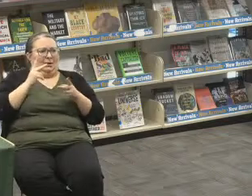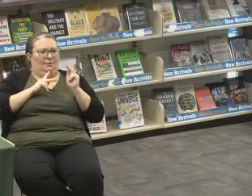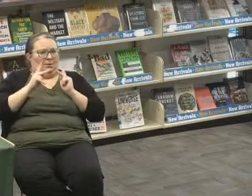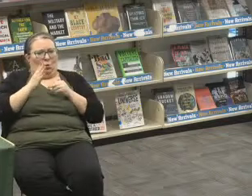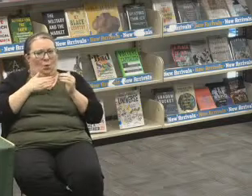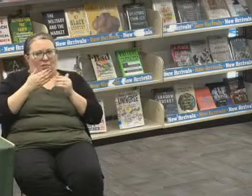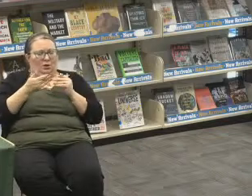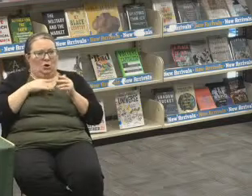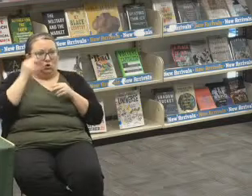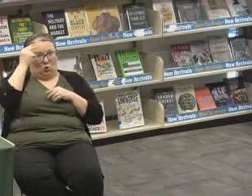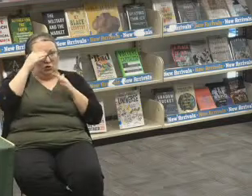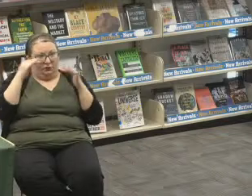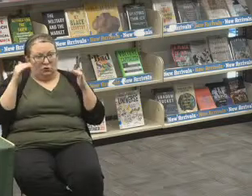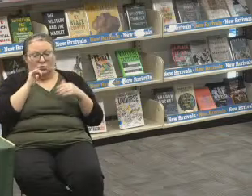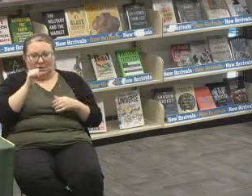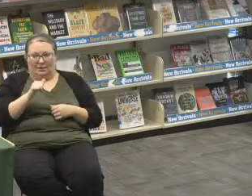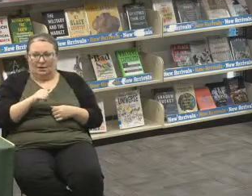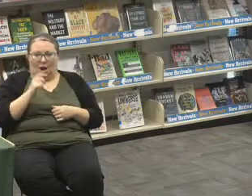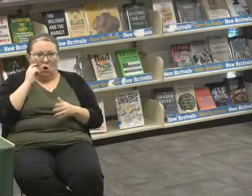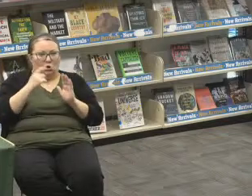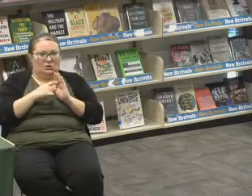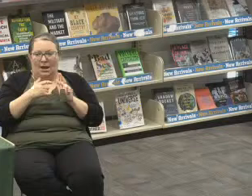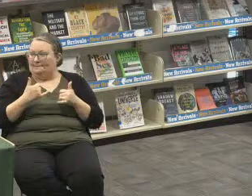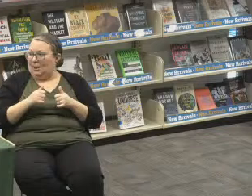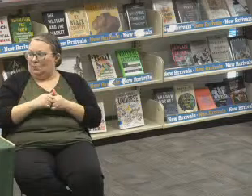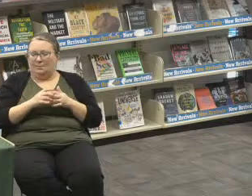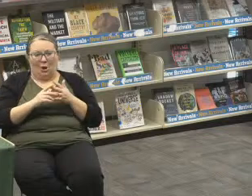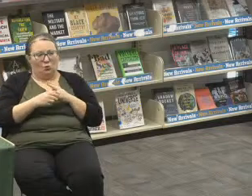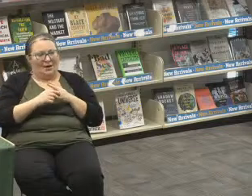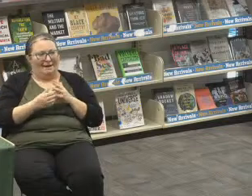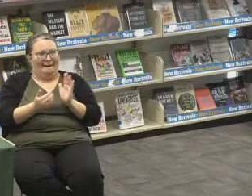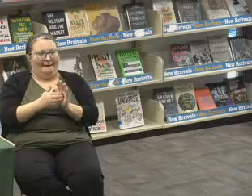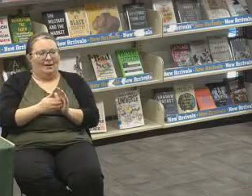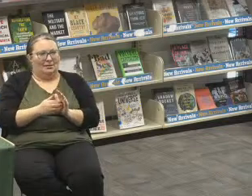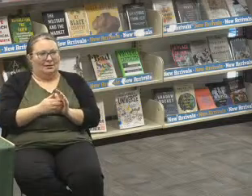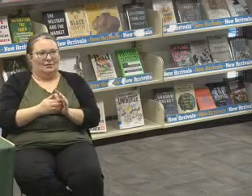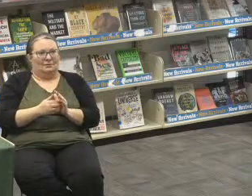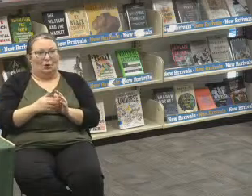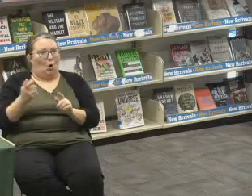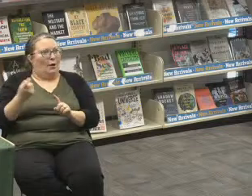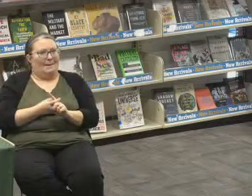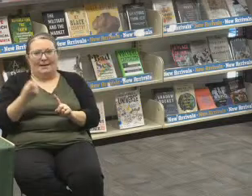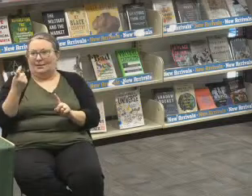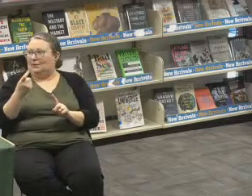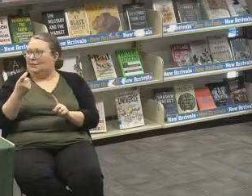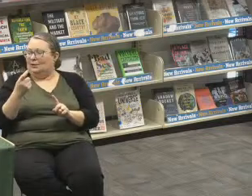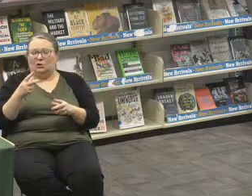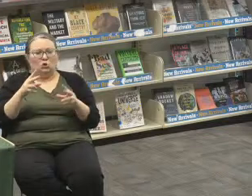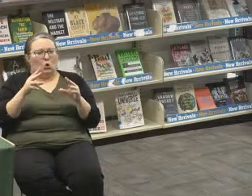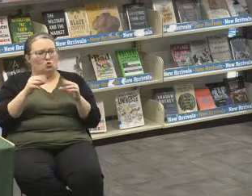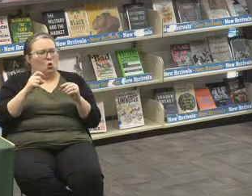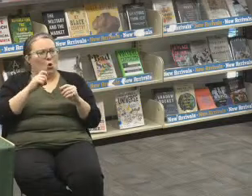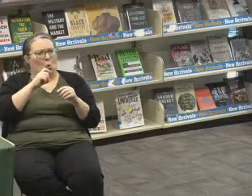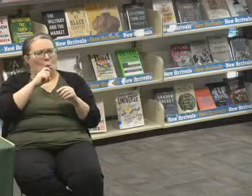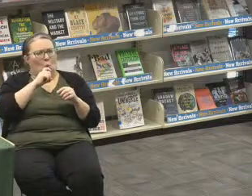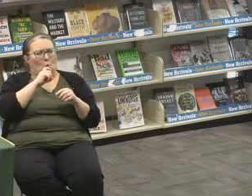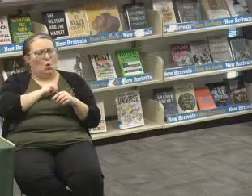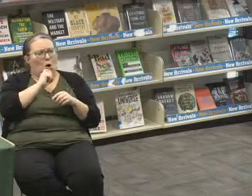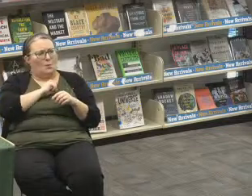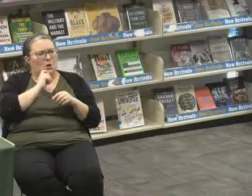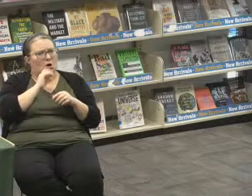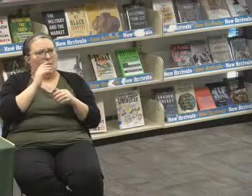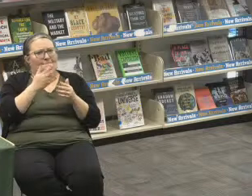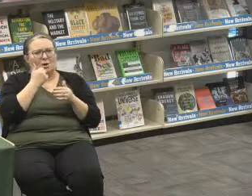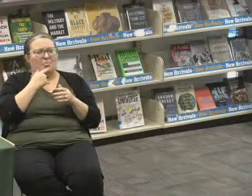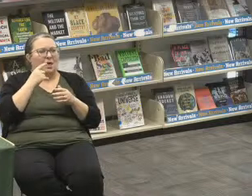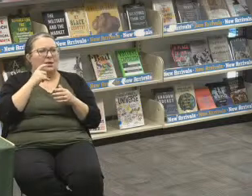they're neurodiverse or not. I just noticed I'm already playing with my ring again. Like it's just totally, this is a rubber ring too. Rubber rings are so much better than like the